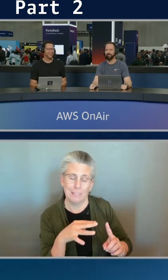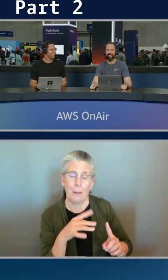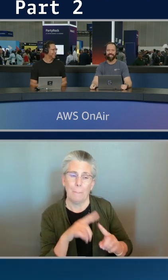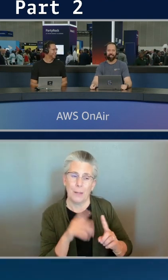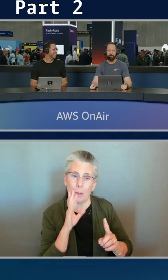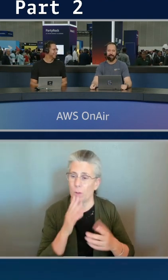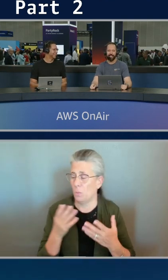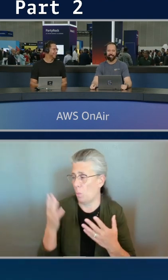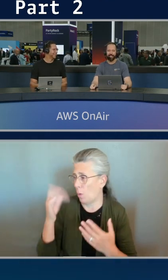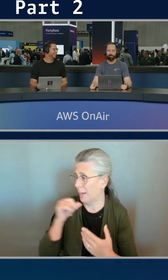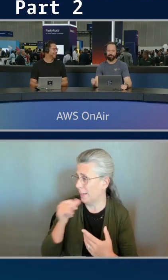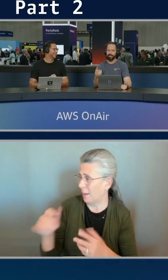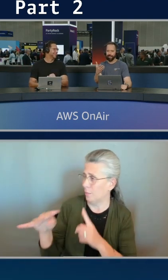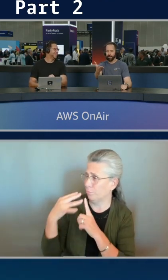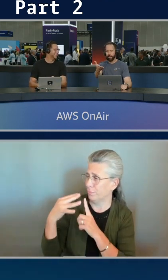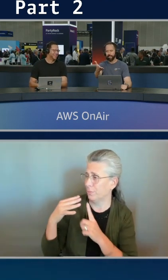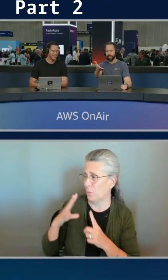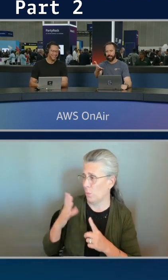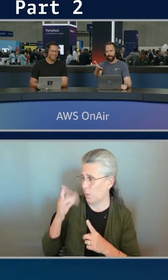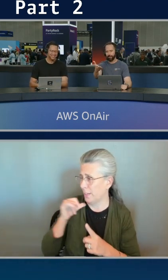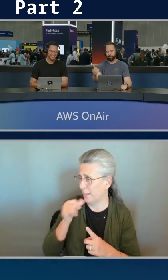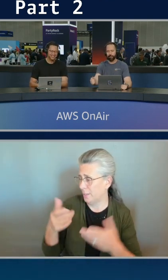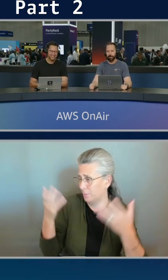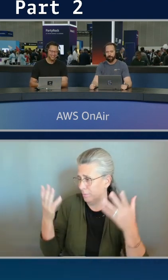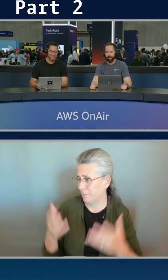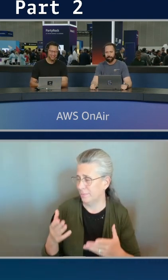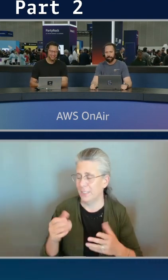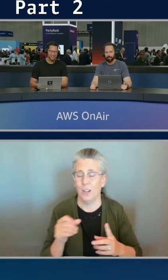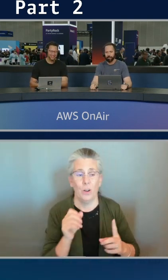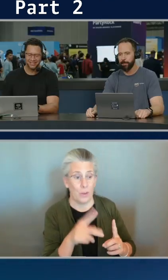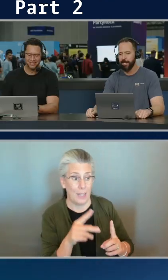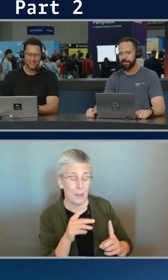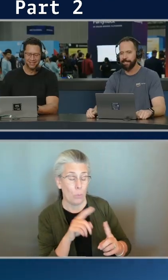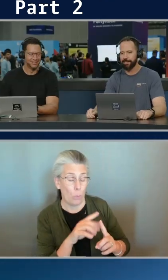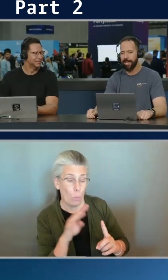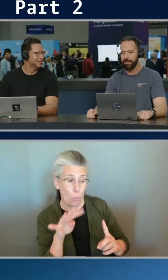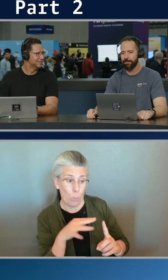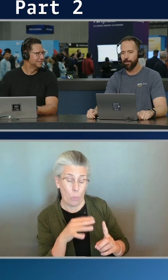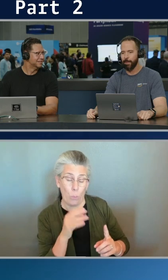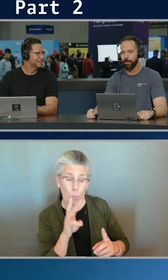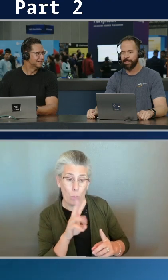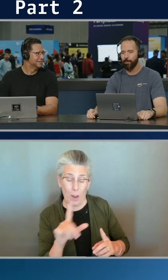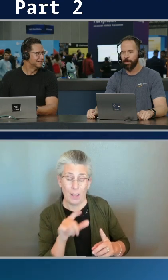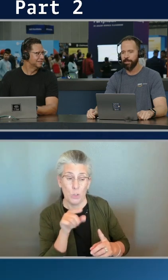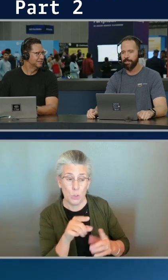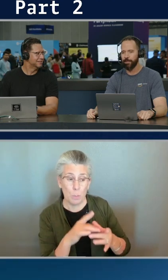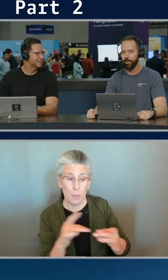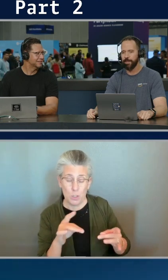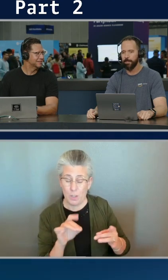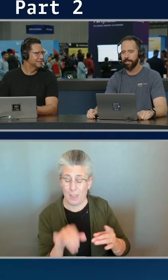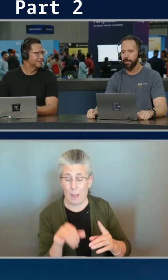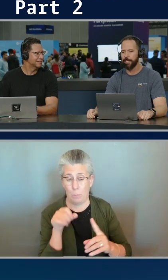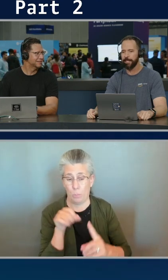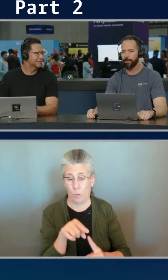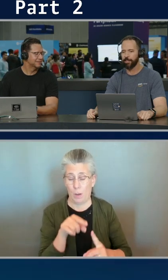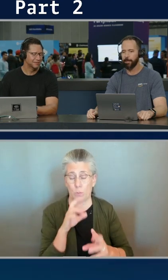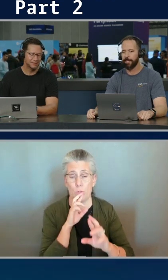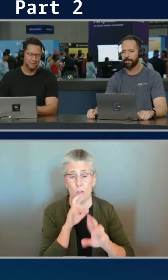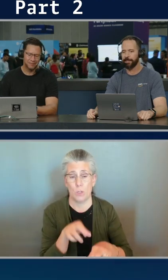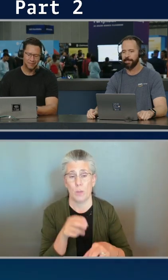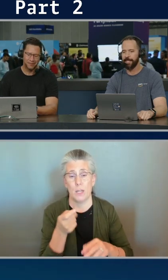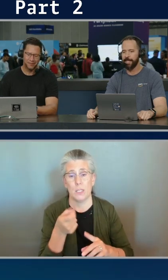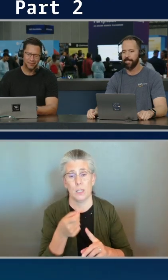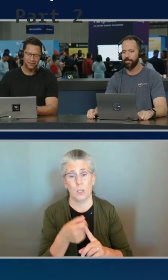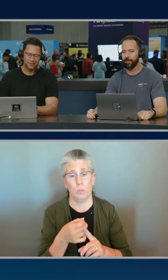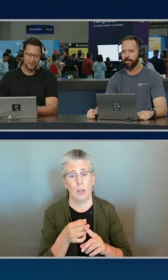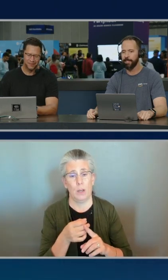summit? But you mentioned that prompt response is kind of verbose. I wonder, could we manipulate the response